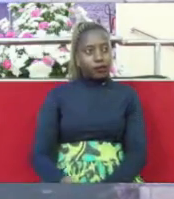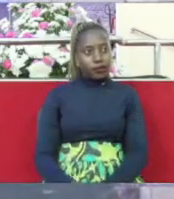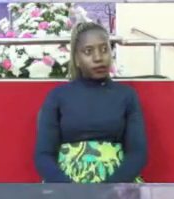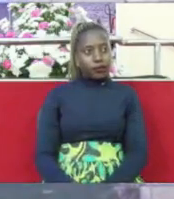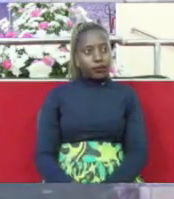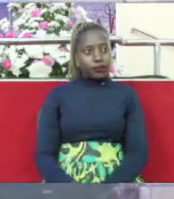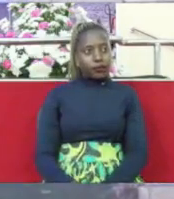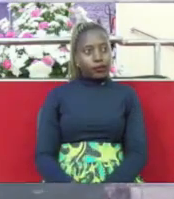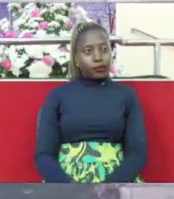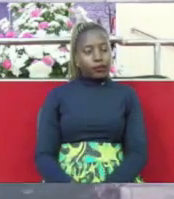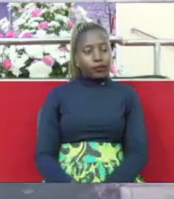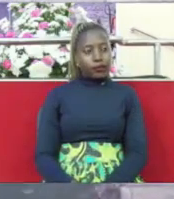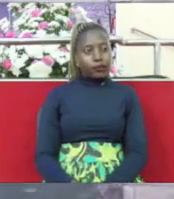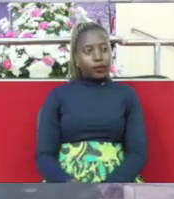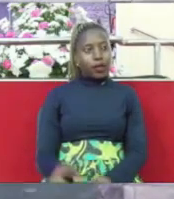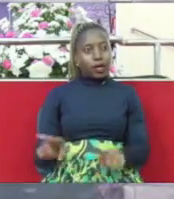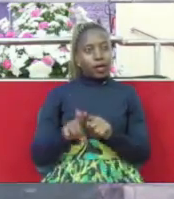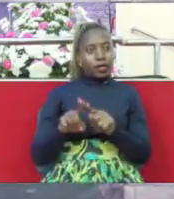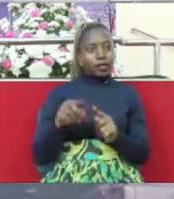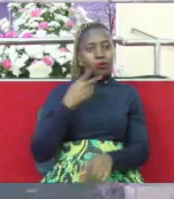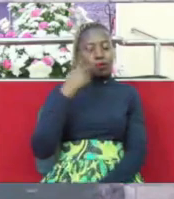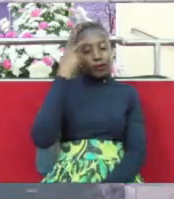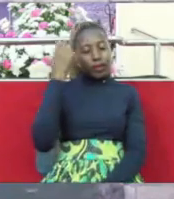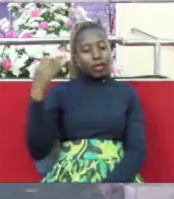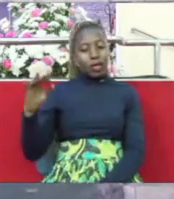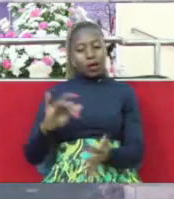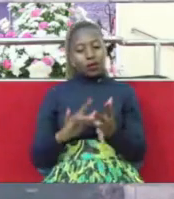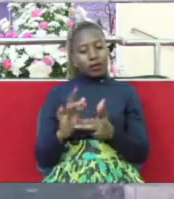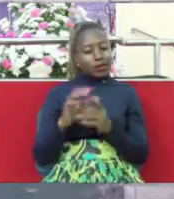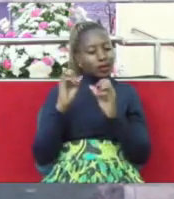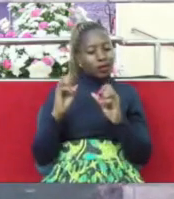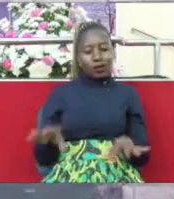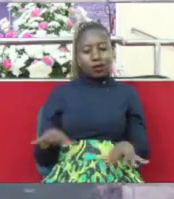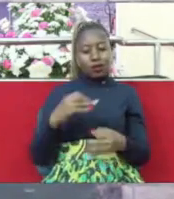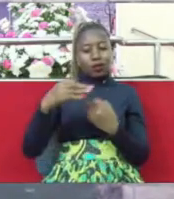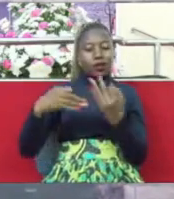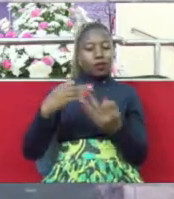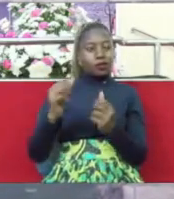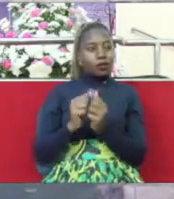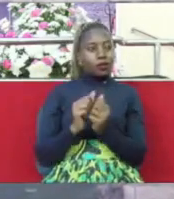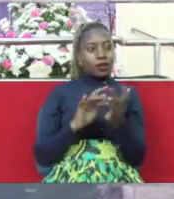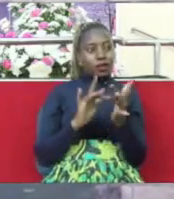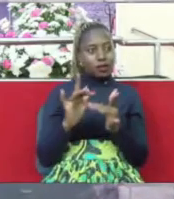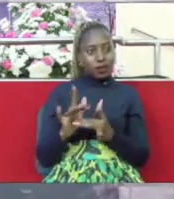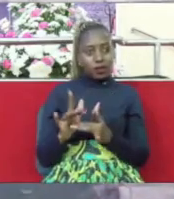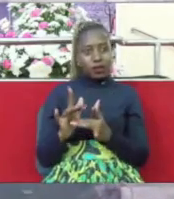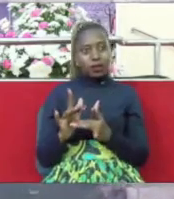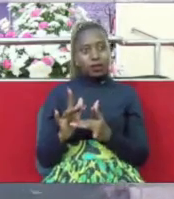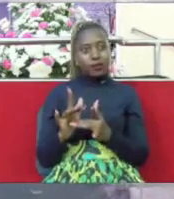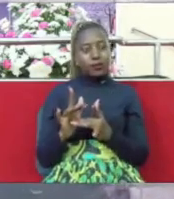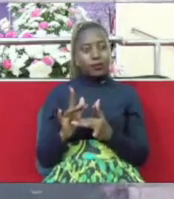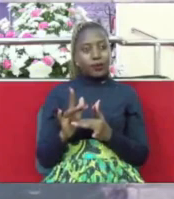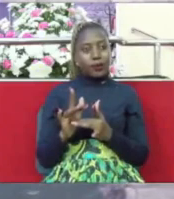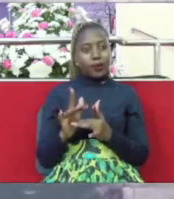na yeye. And just like Joseph and Mary lost fellowship with him, na kama vile Maria na Yusuf walipoteza ushirika wao, there is a man